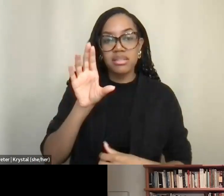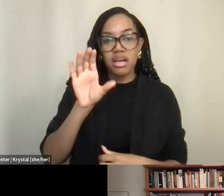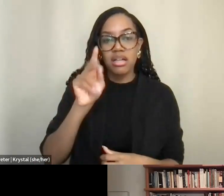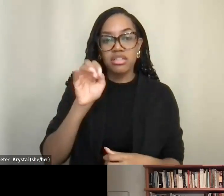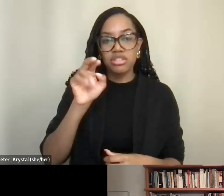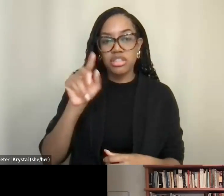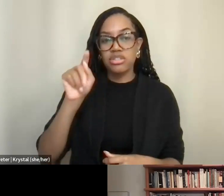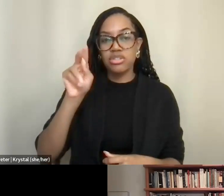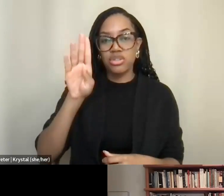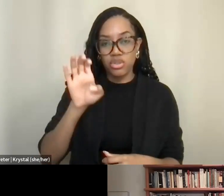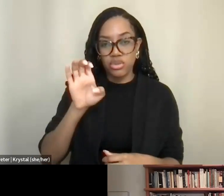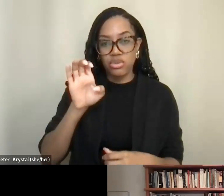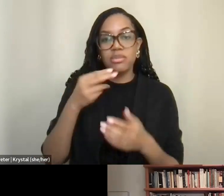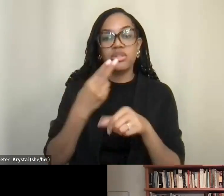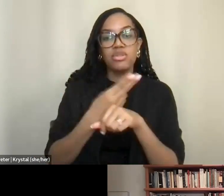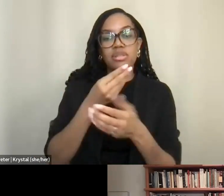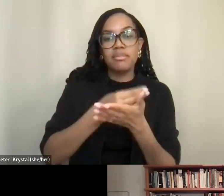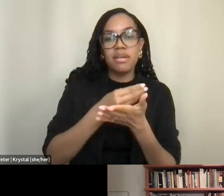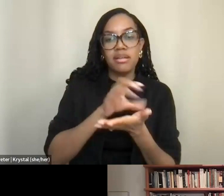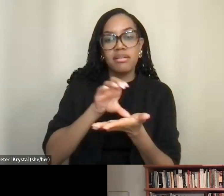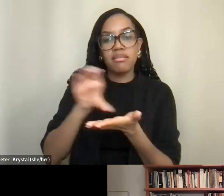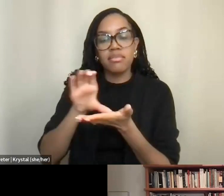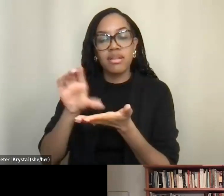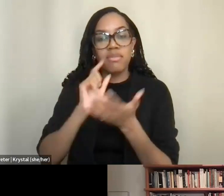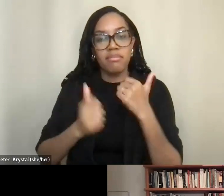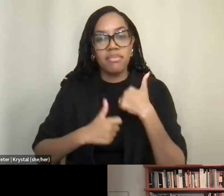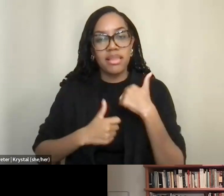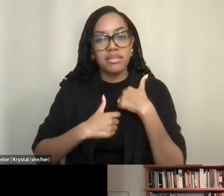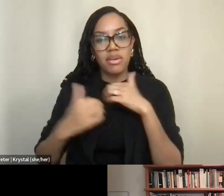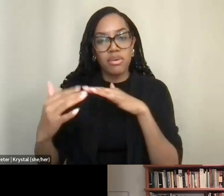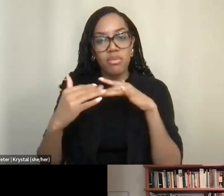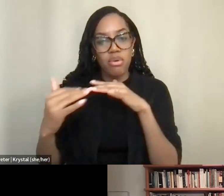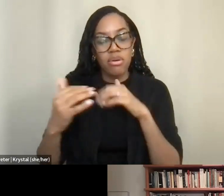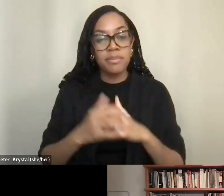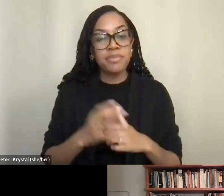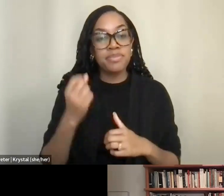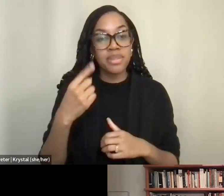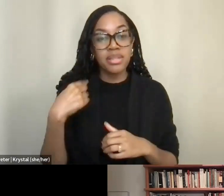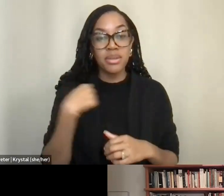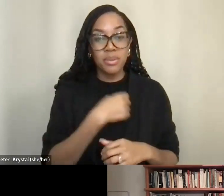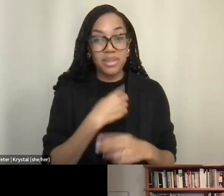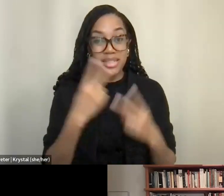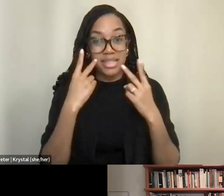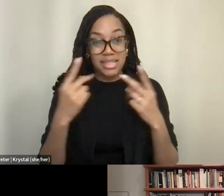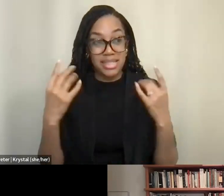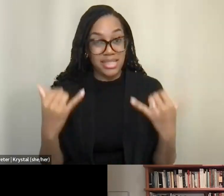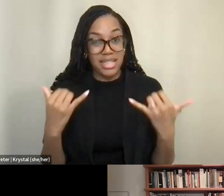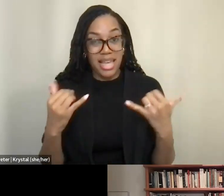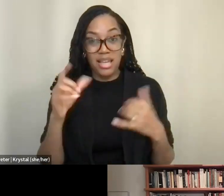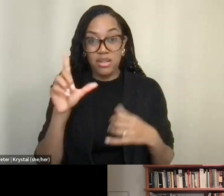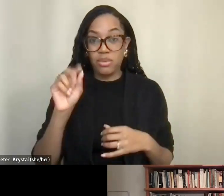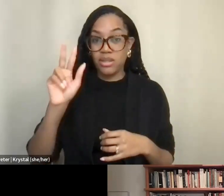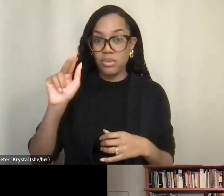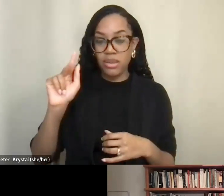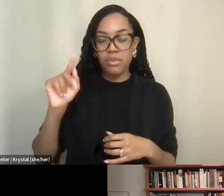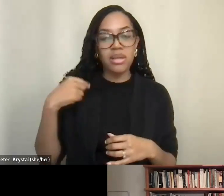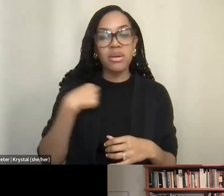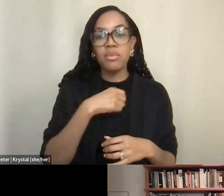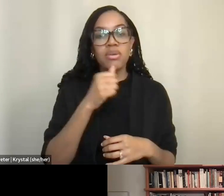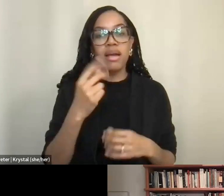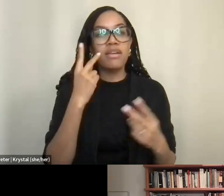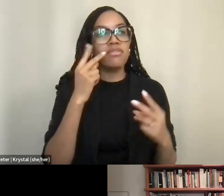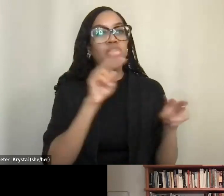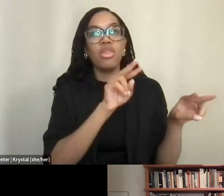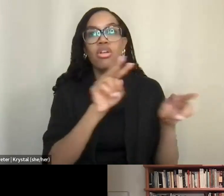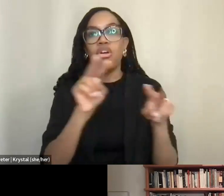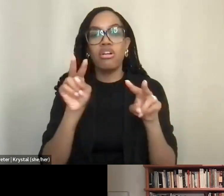2023, and most communities, you don't have to walk very far to see that absence of the healthcare,